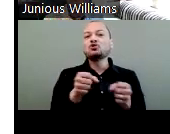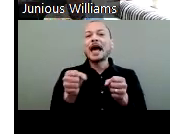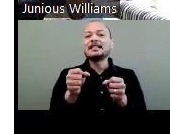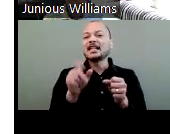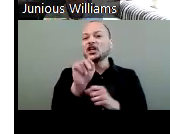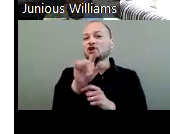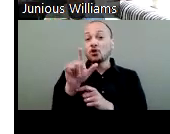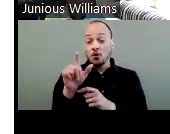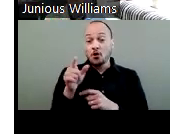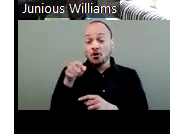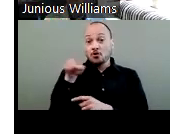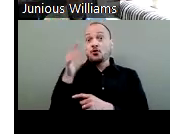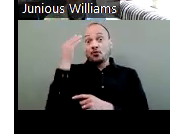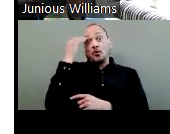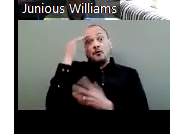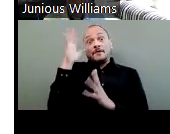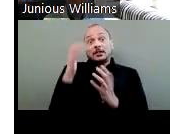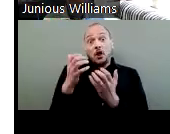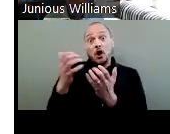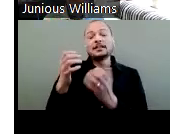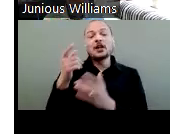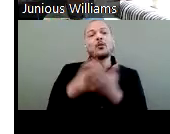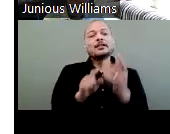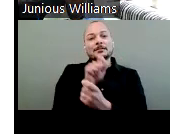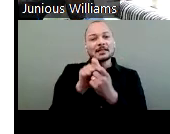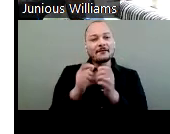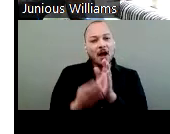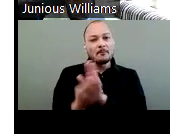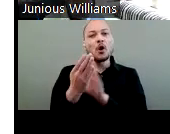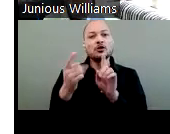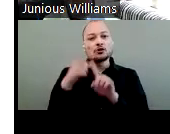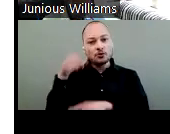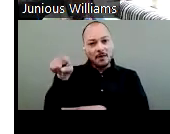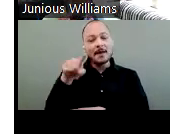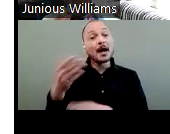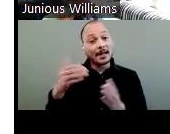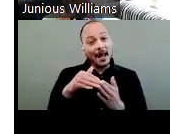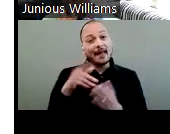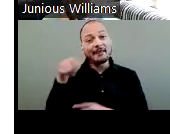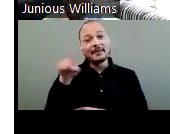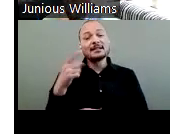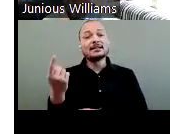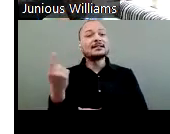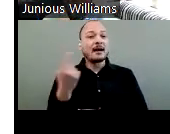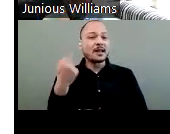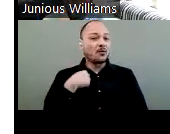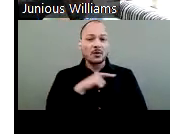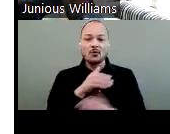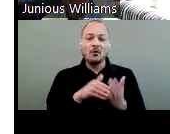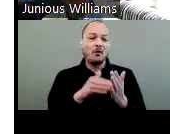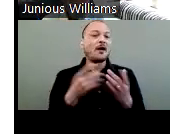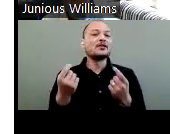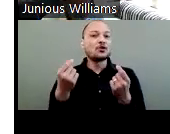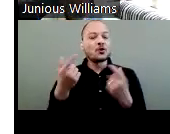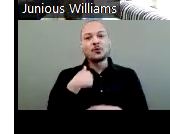the audiences, what's your specific approach to them. And again, this is something that we don't often do. We tend to